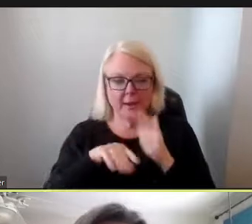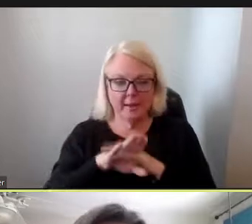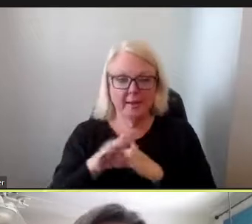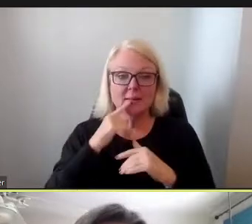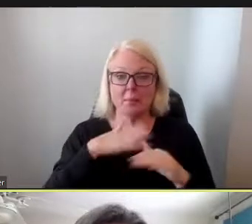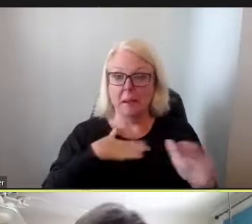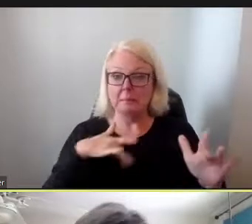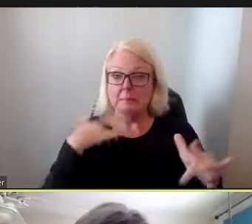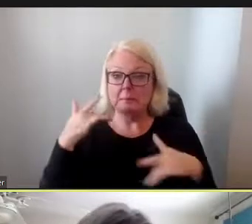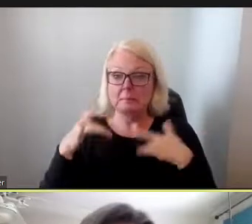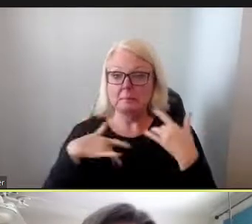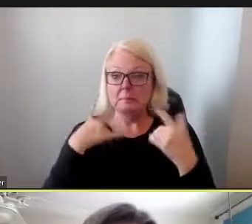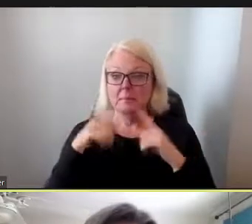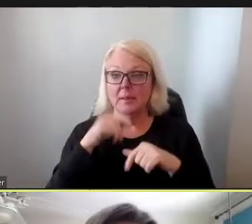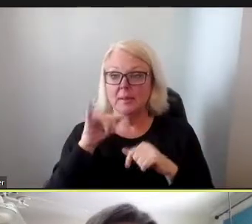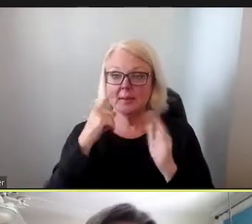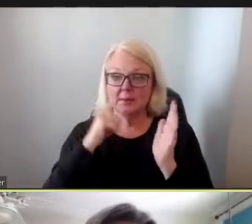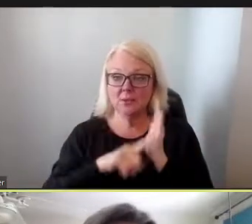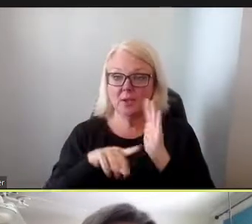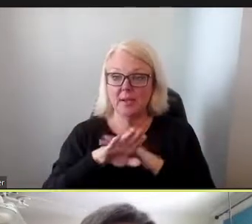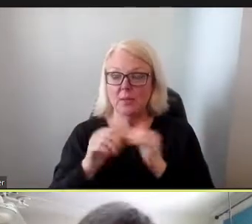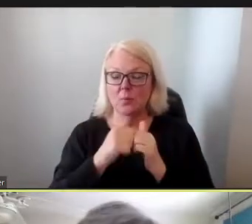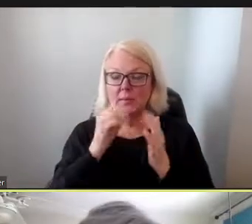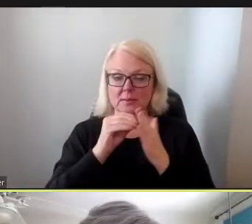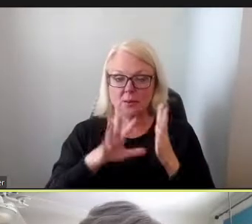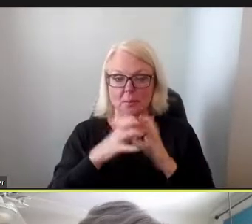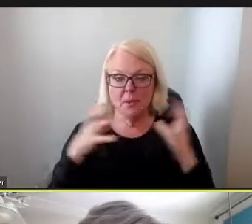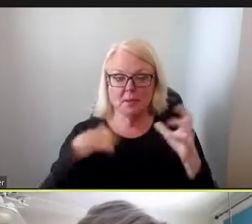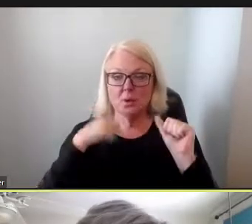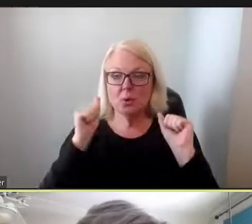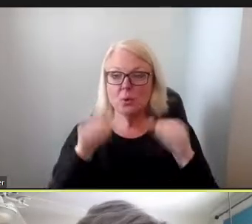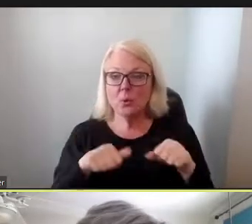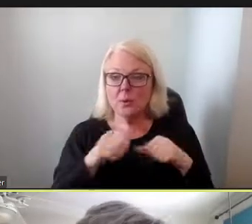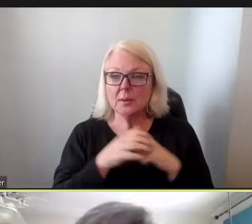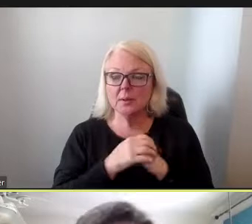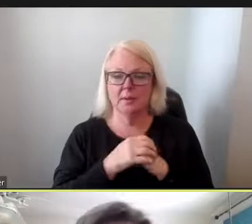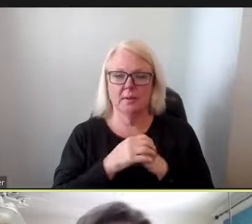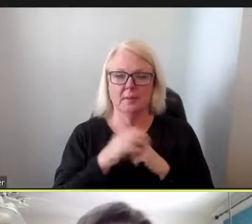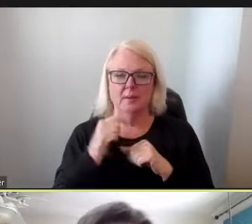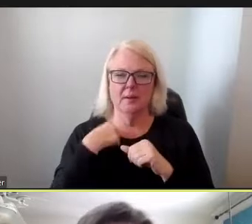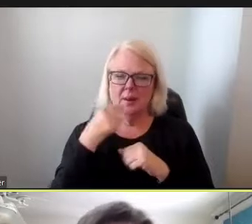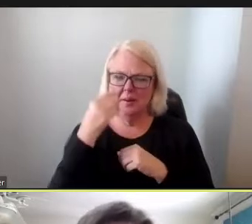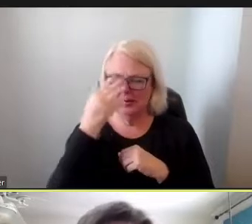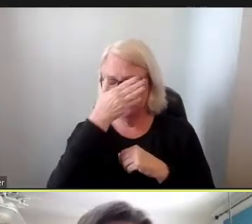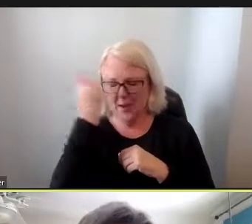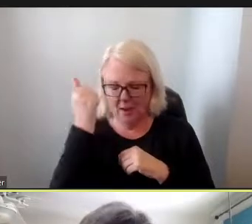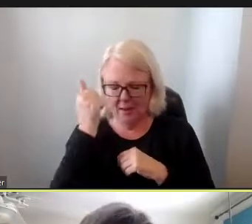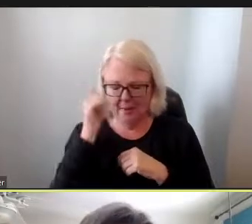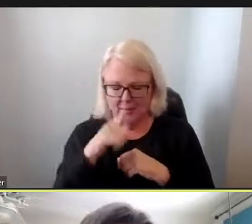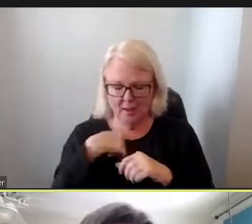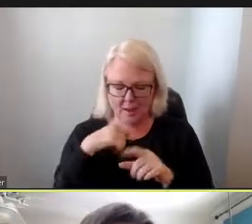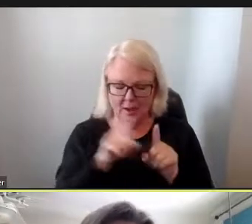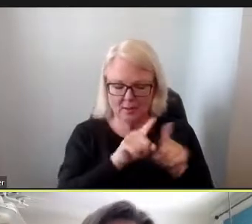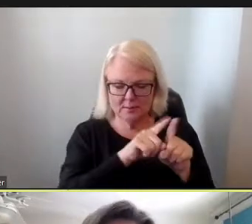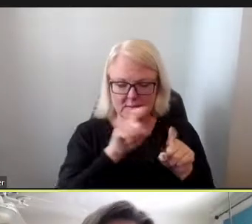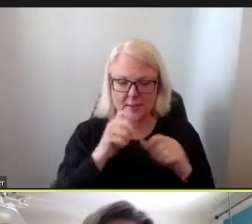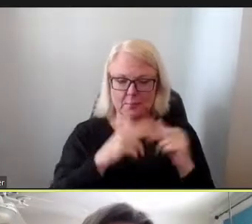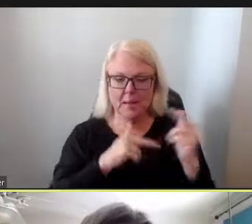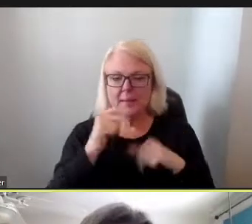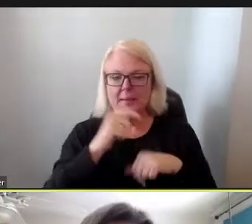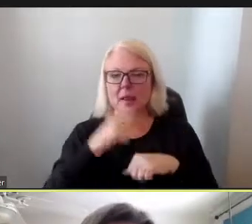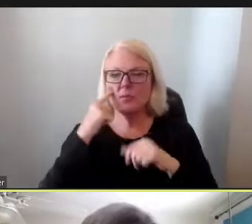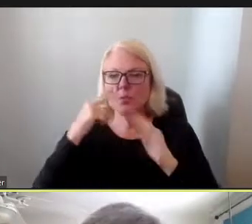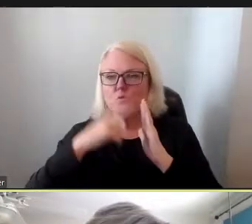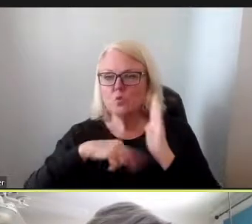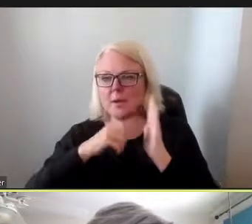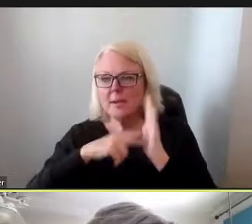excitement about checking in with students as much as I possibly could, I kind of forgot that I would also need to build in time to read and